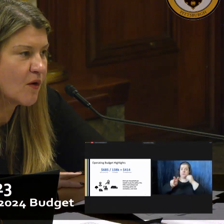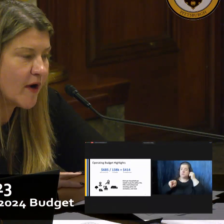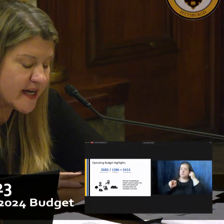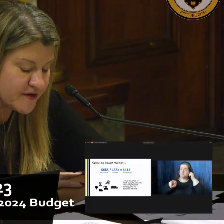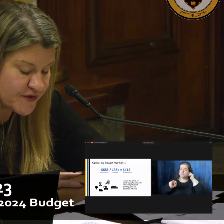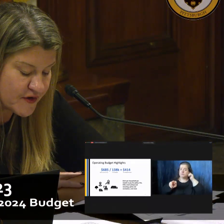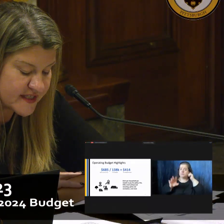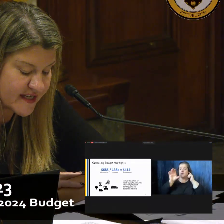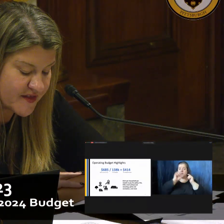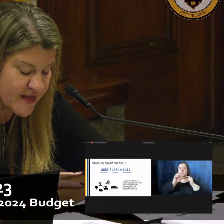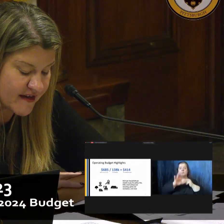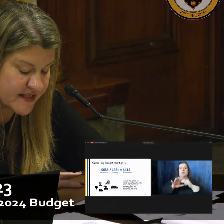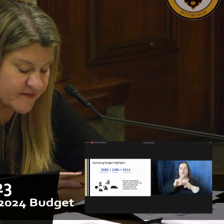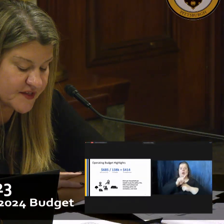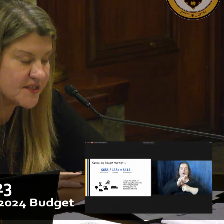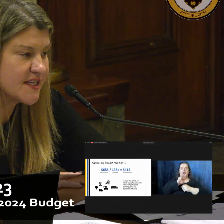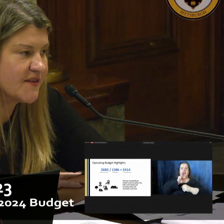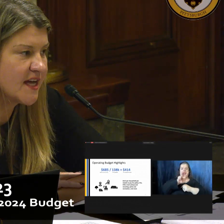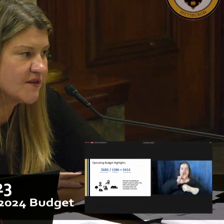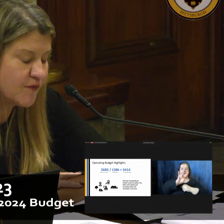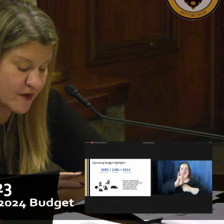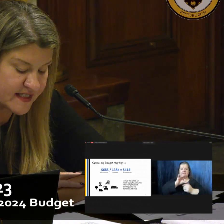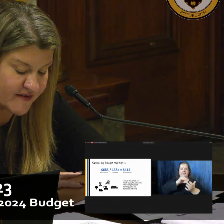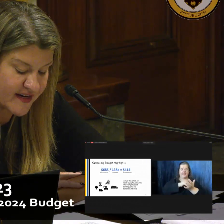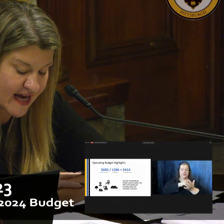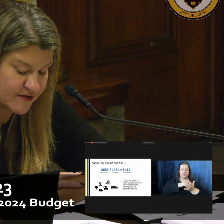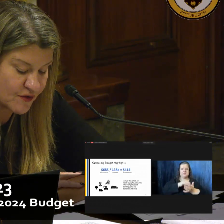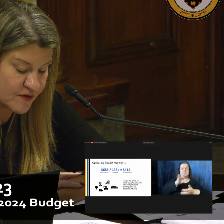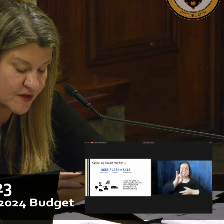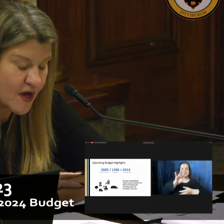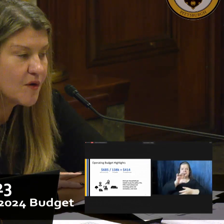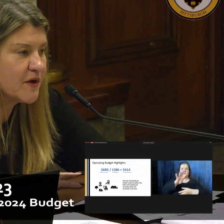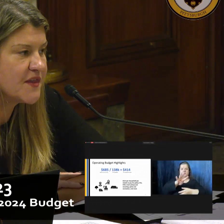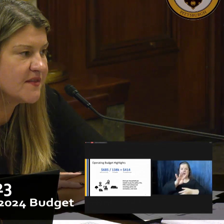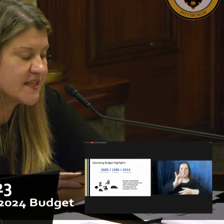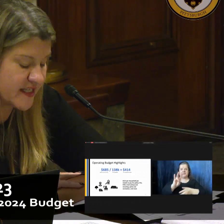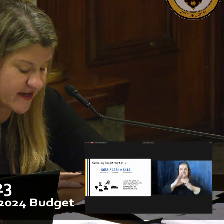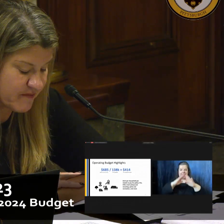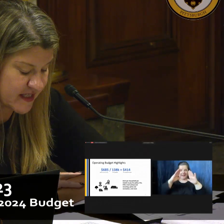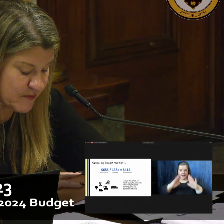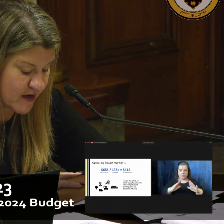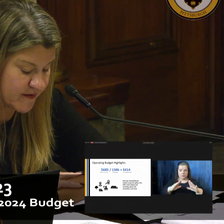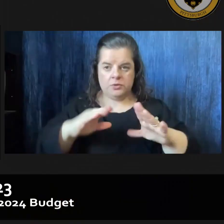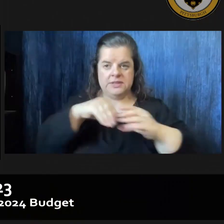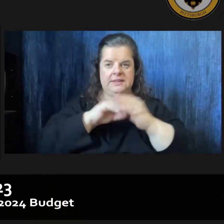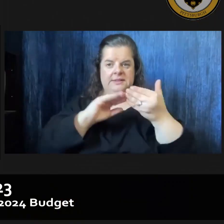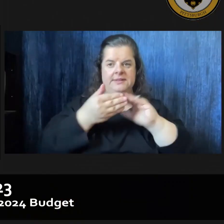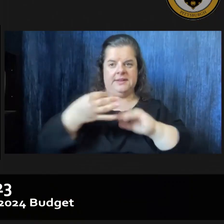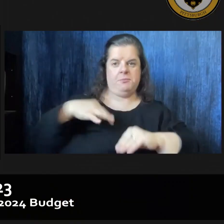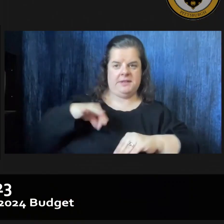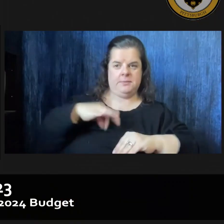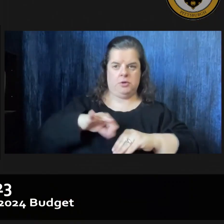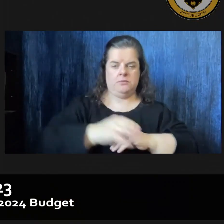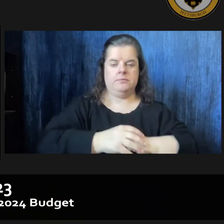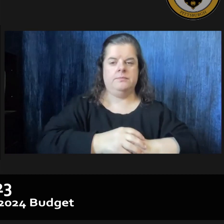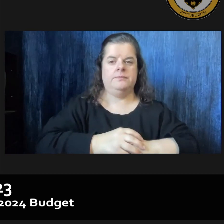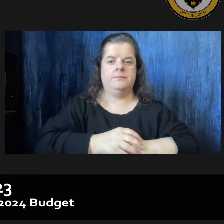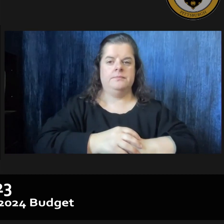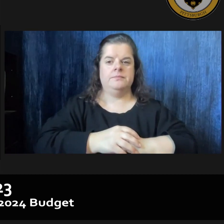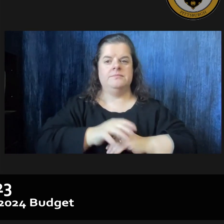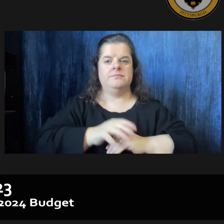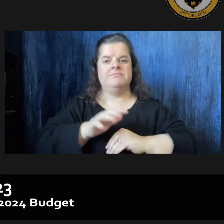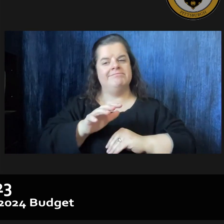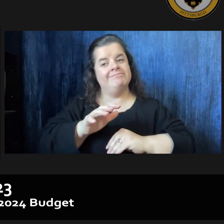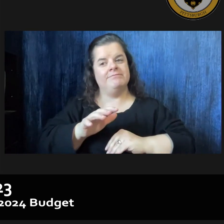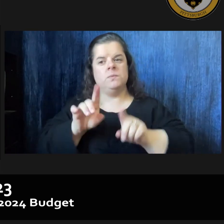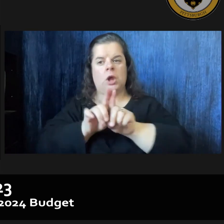that there are 137 747 households within the city of pittsburgh so another way to look at